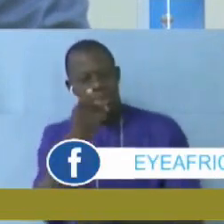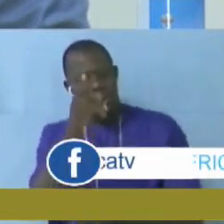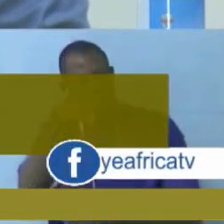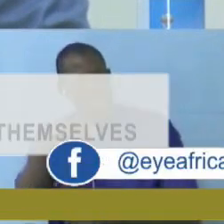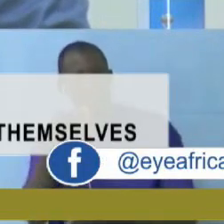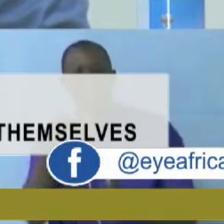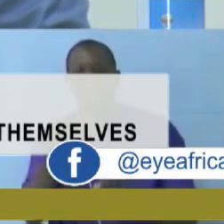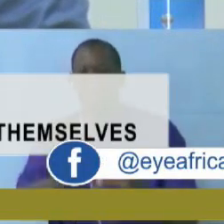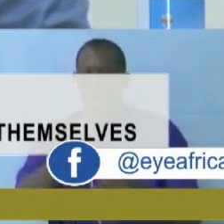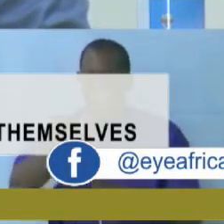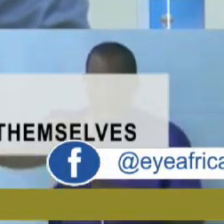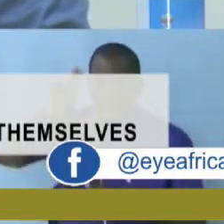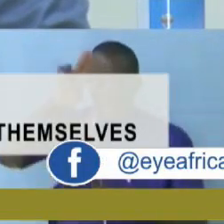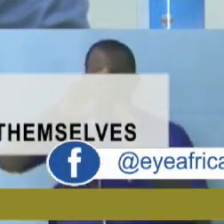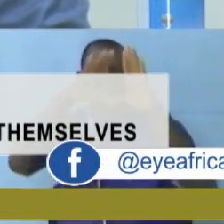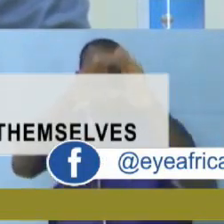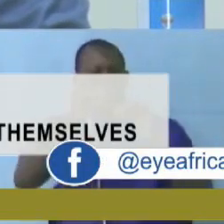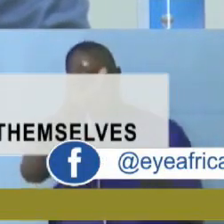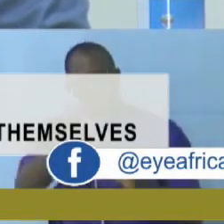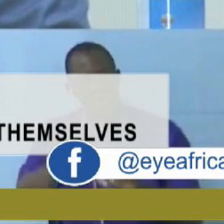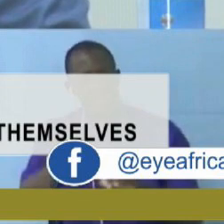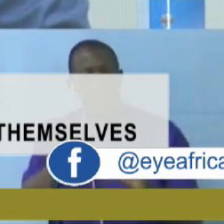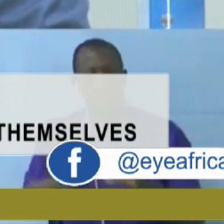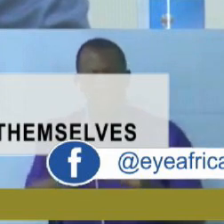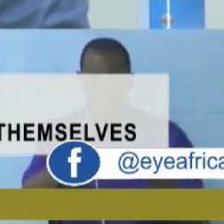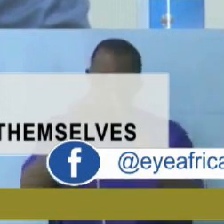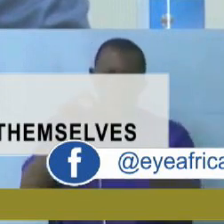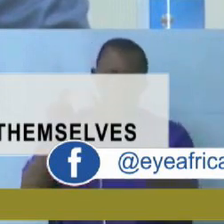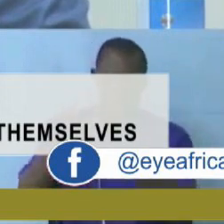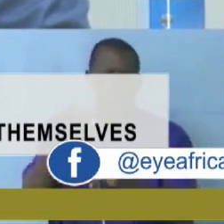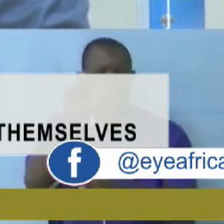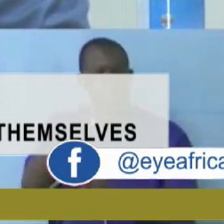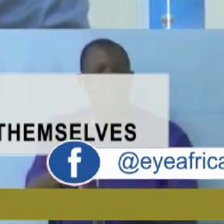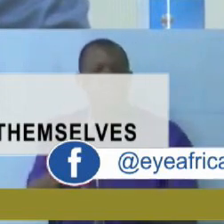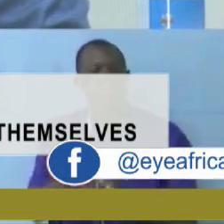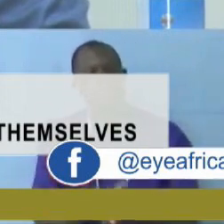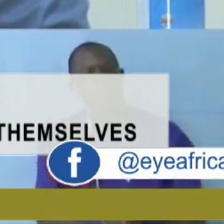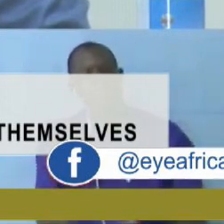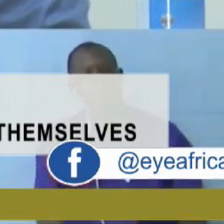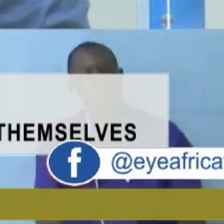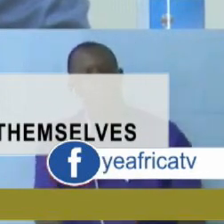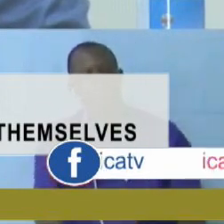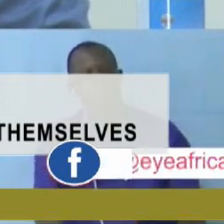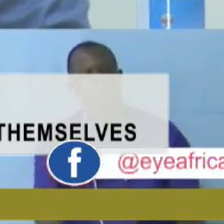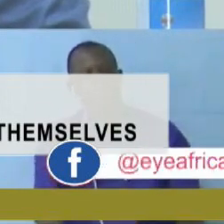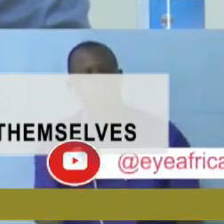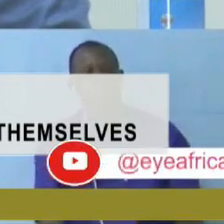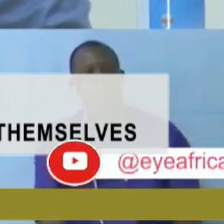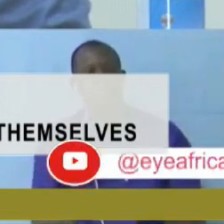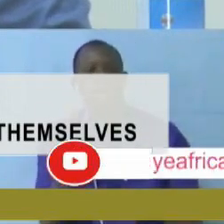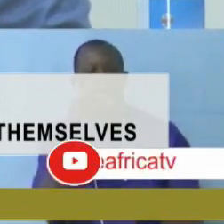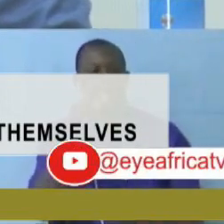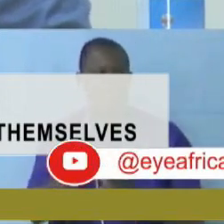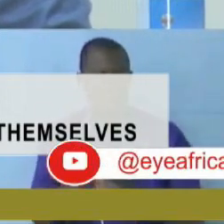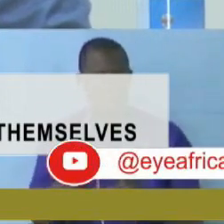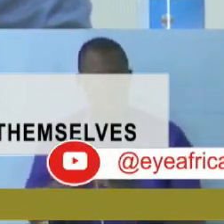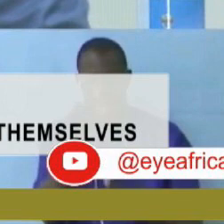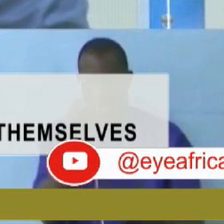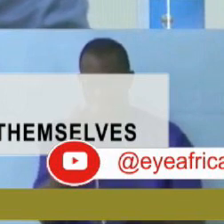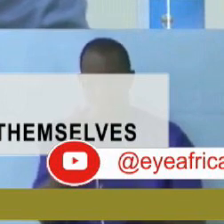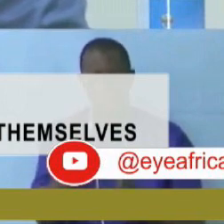officers, you remain on that. People like the Inspector General and other top officials. And where beatings are to